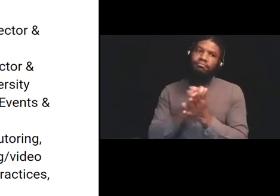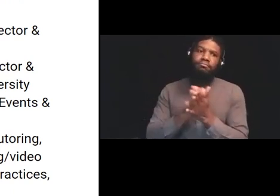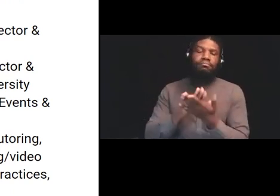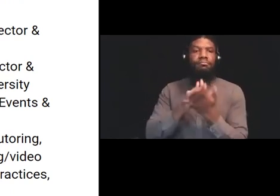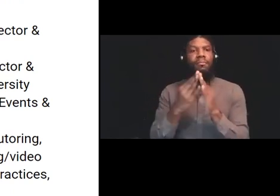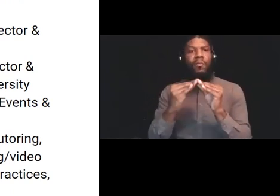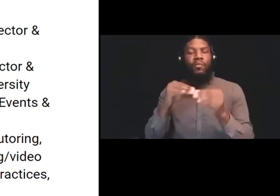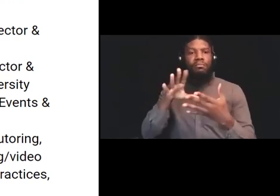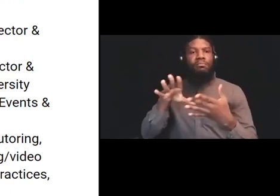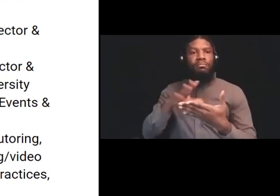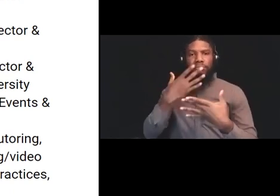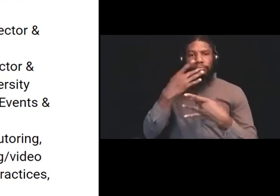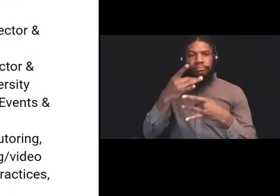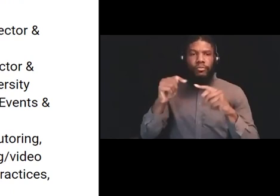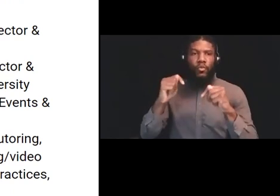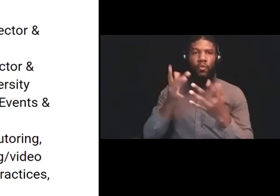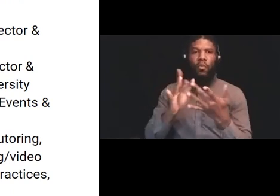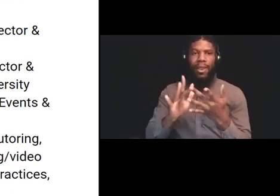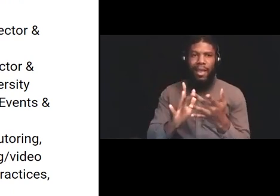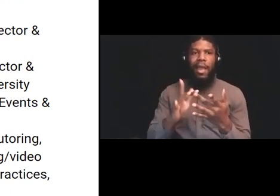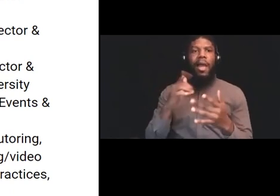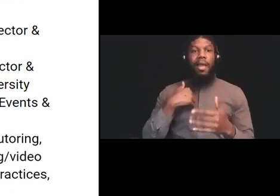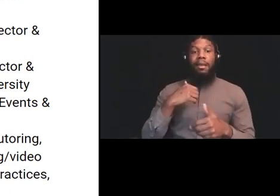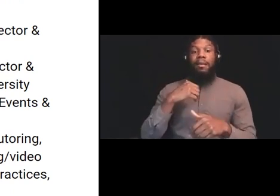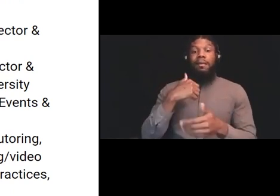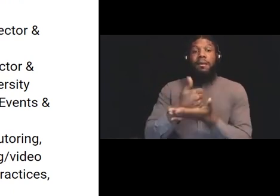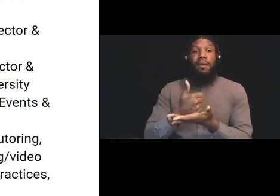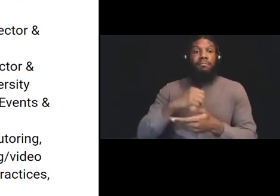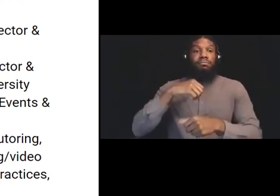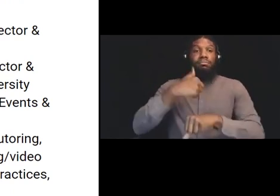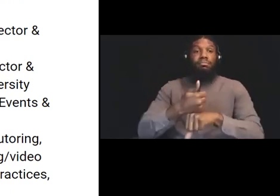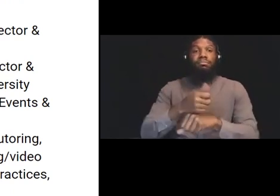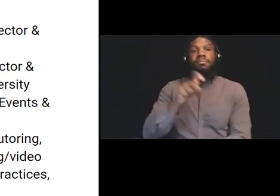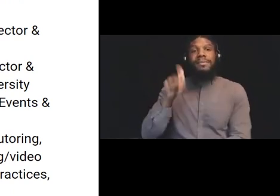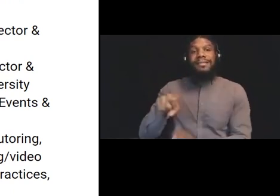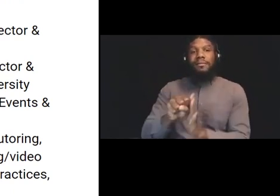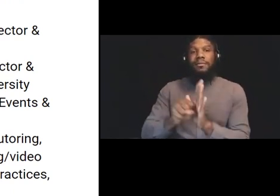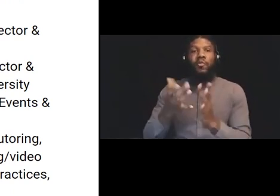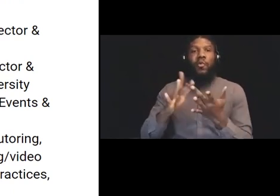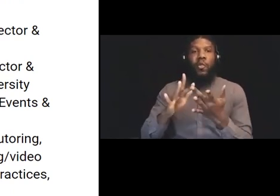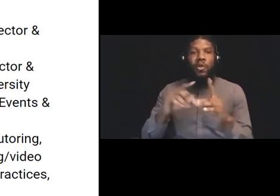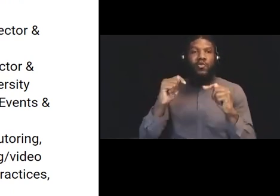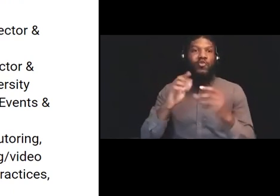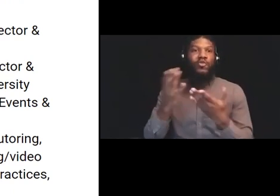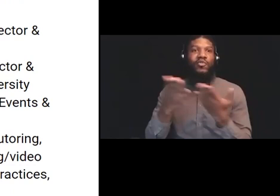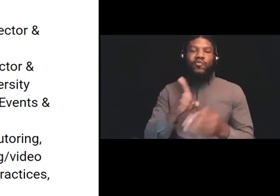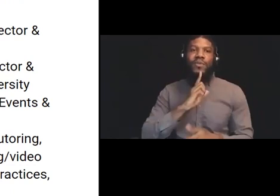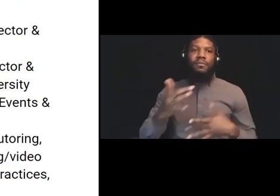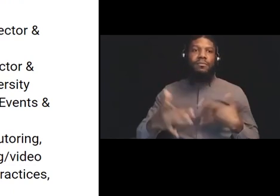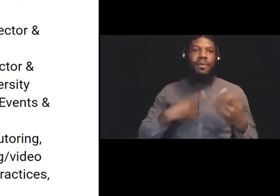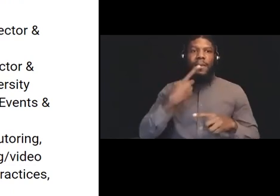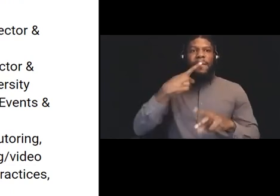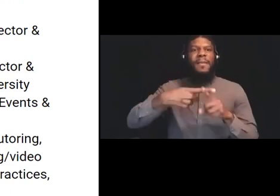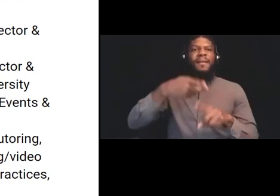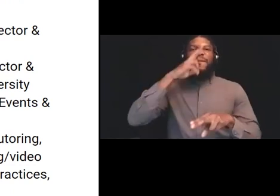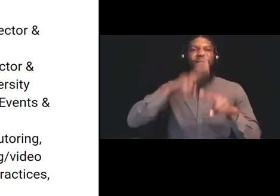online. And I helped establish Texas State's online tutoring service, which was exciting and fun. I